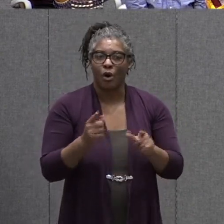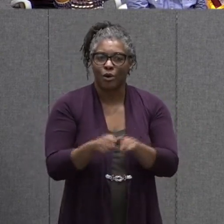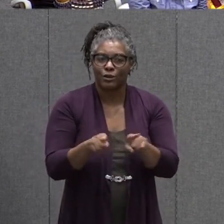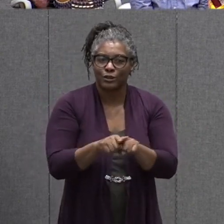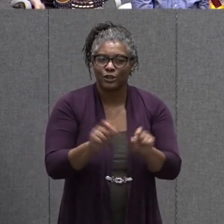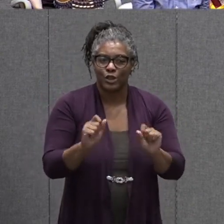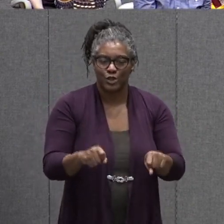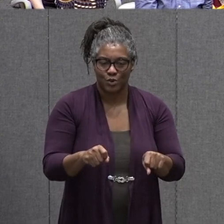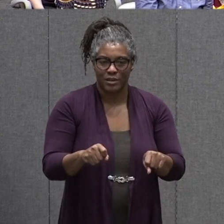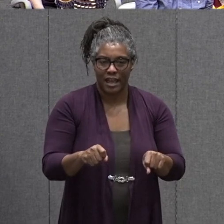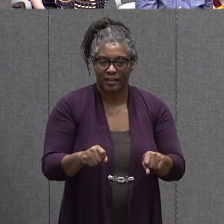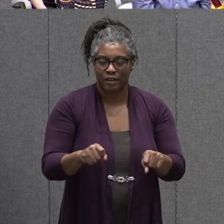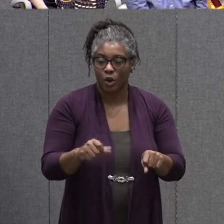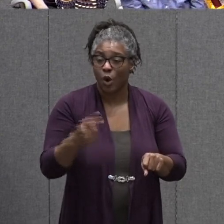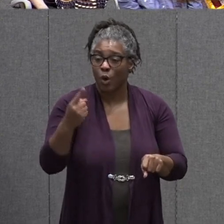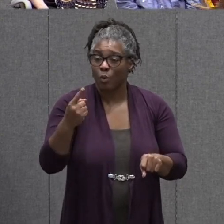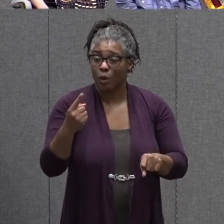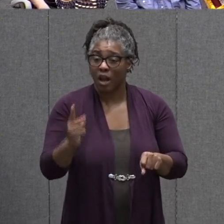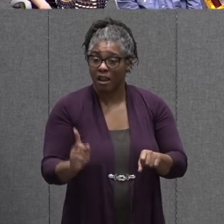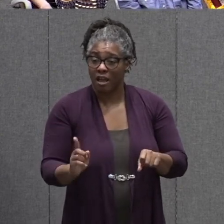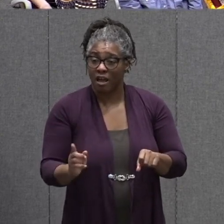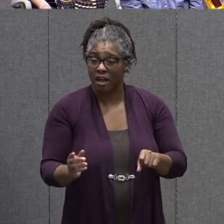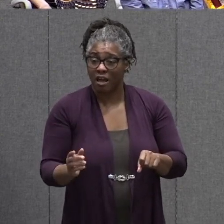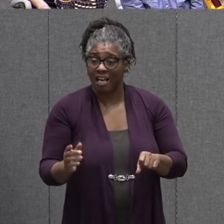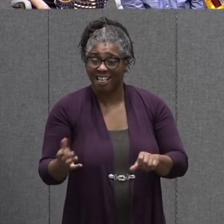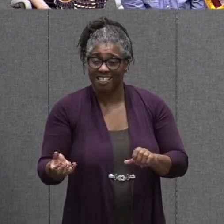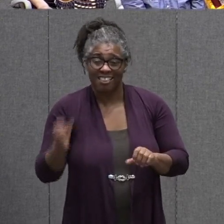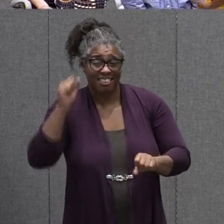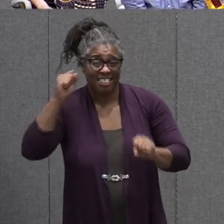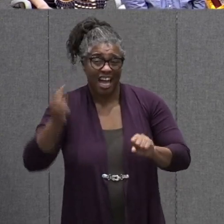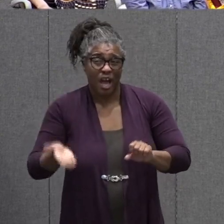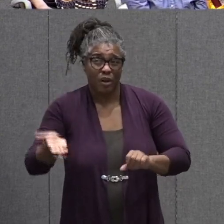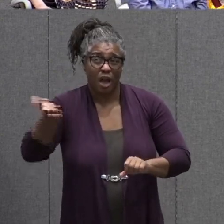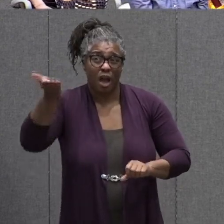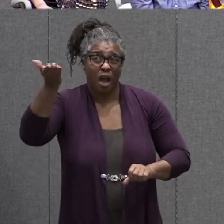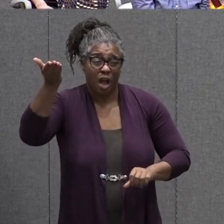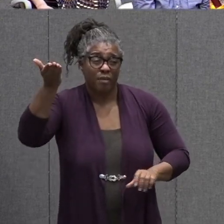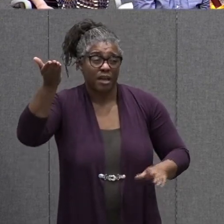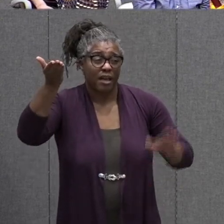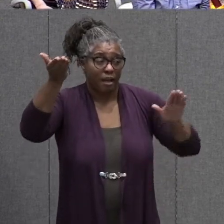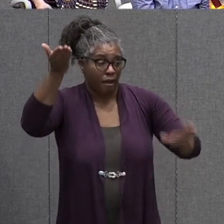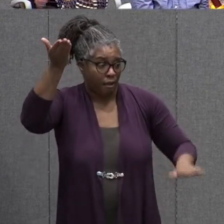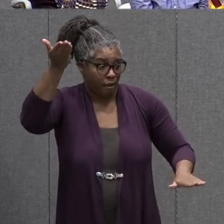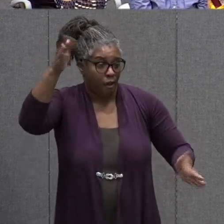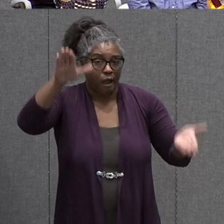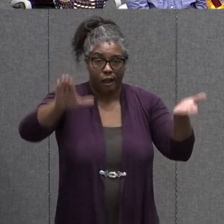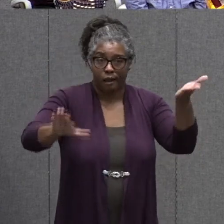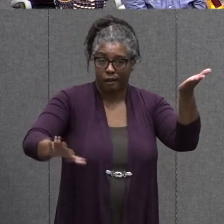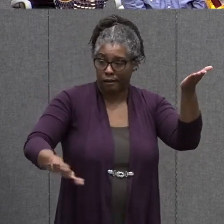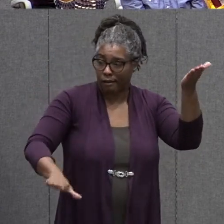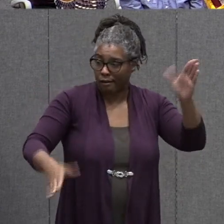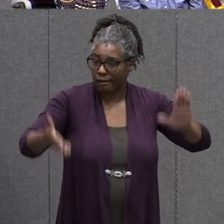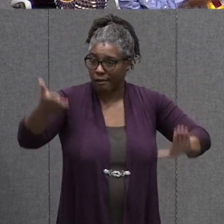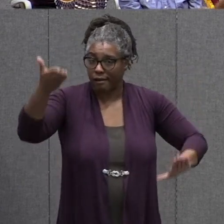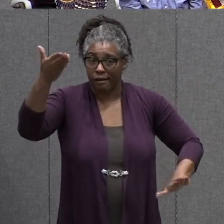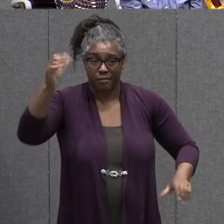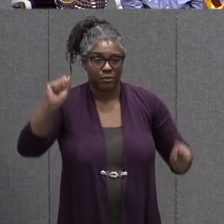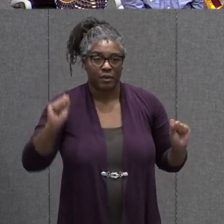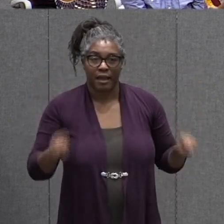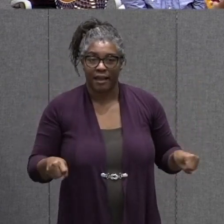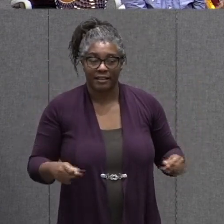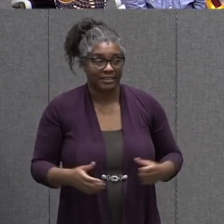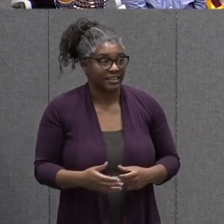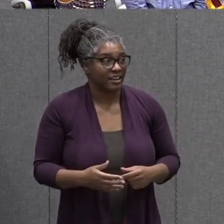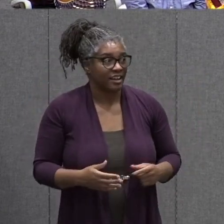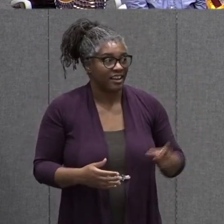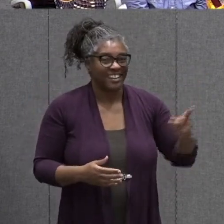this side follow this hand, this side follow this hand, and then we can do some of this, which is a lot of fun. Let's try